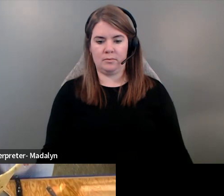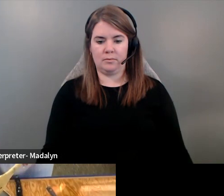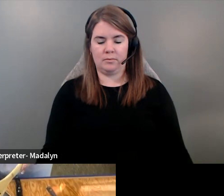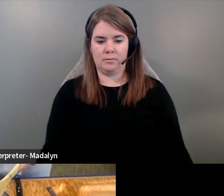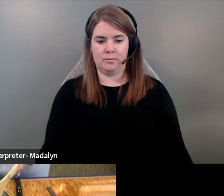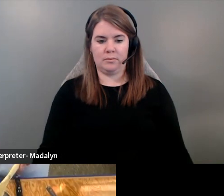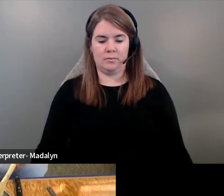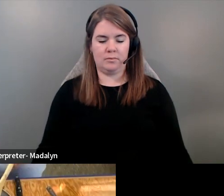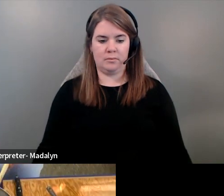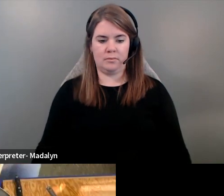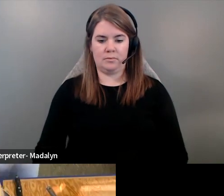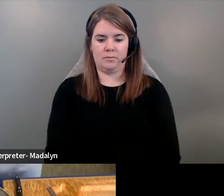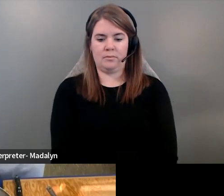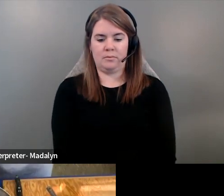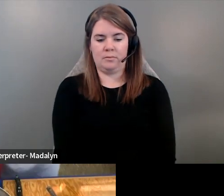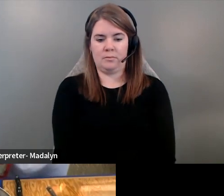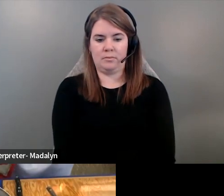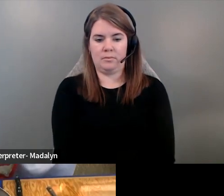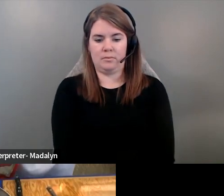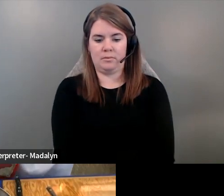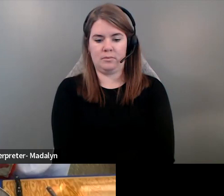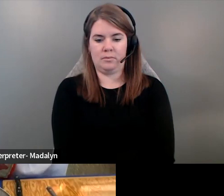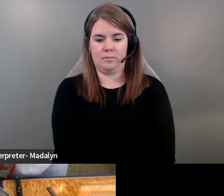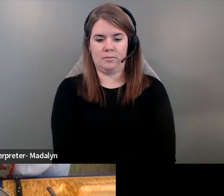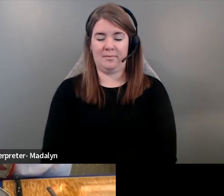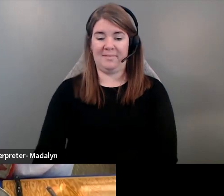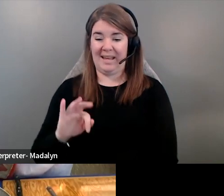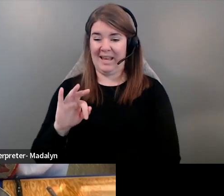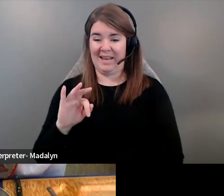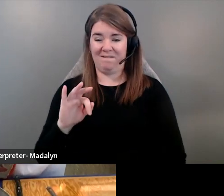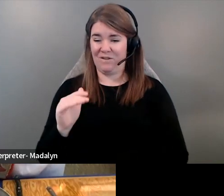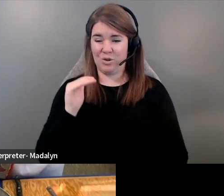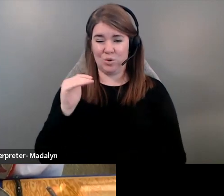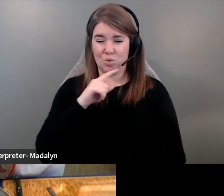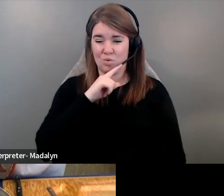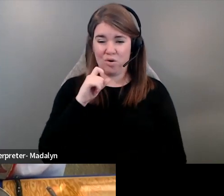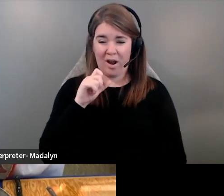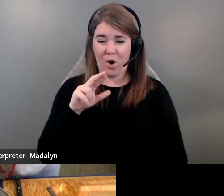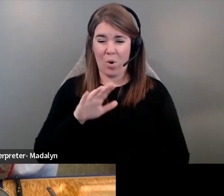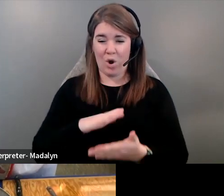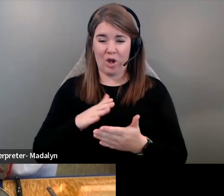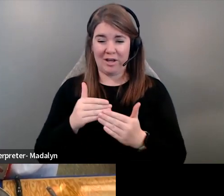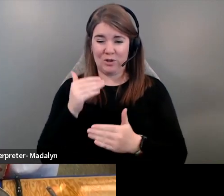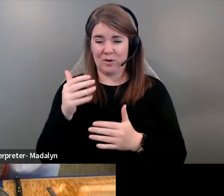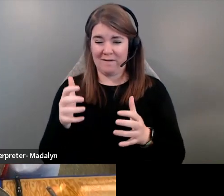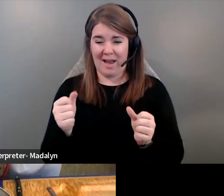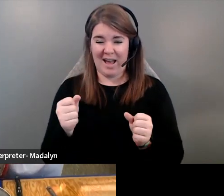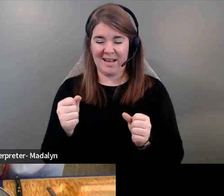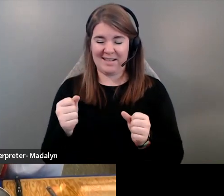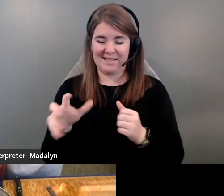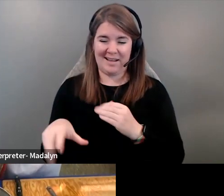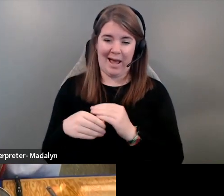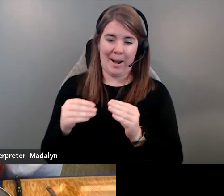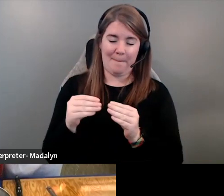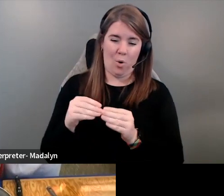All right. Now, if this looked too dry or it was cooking too fast, I might have to add some more of that liquid from